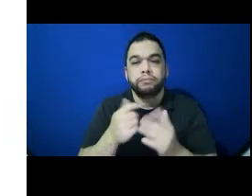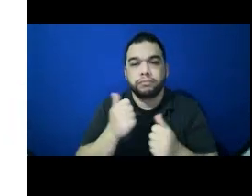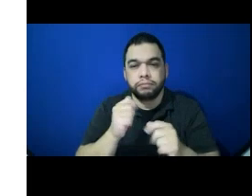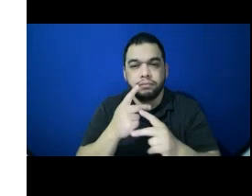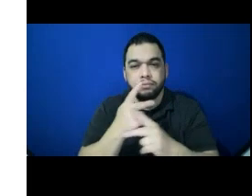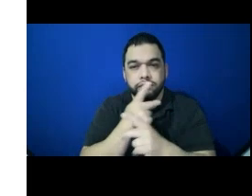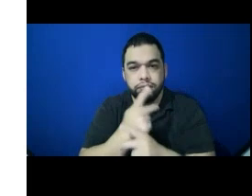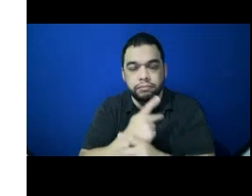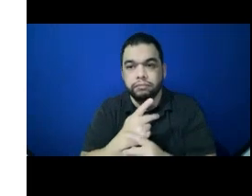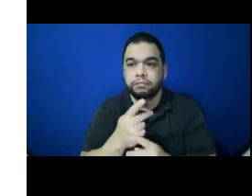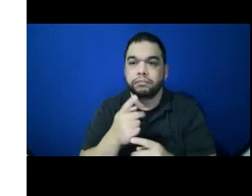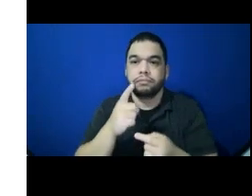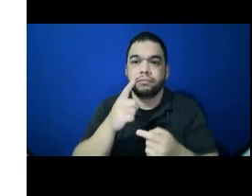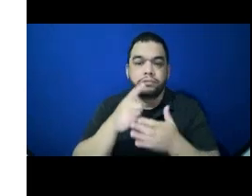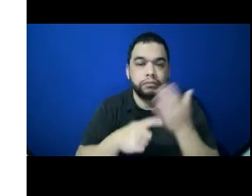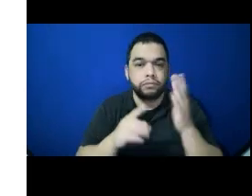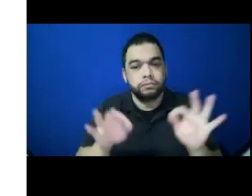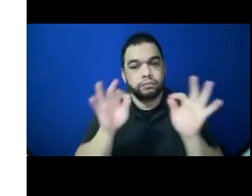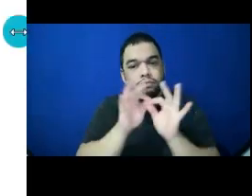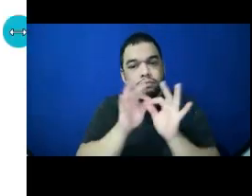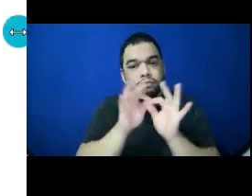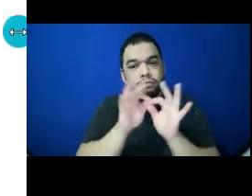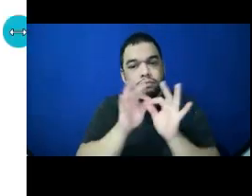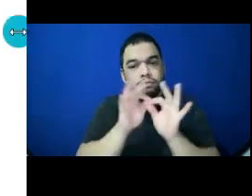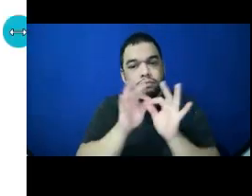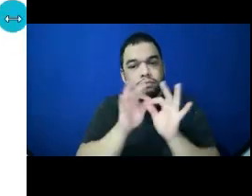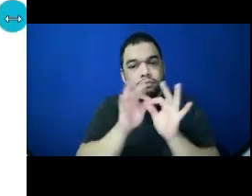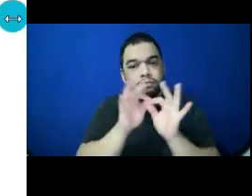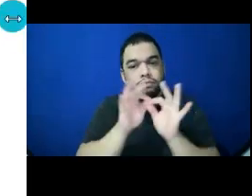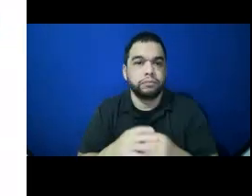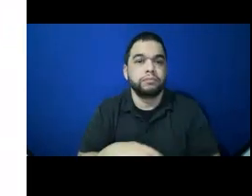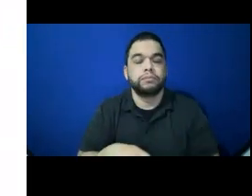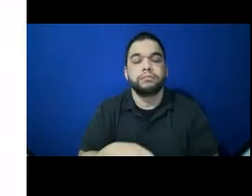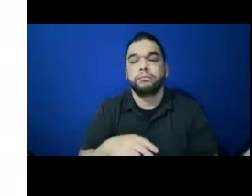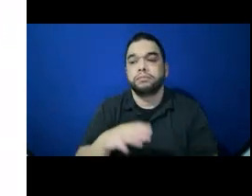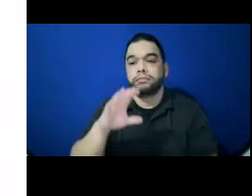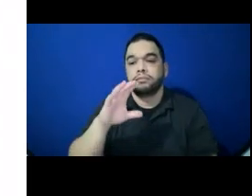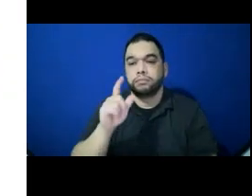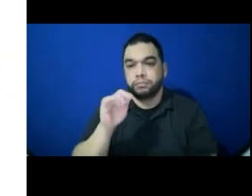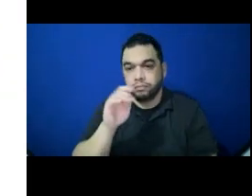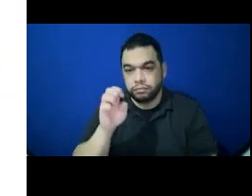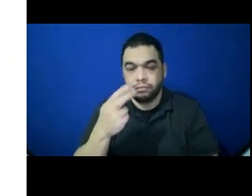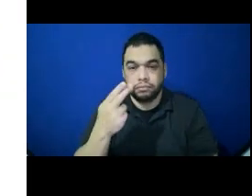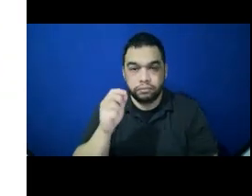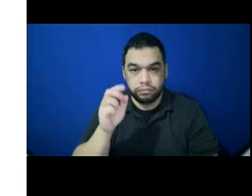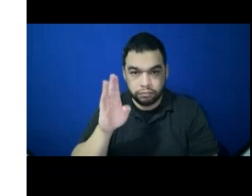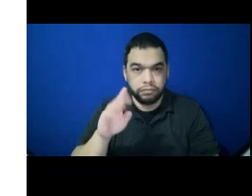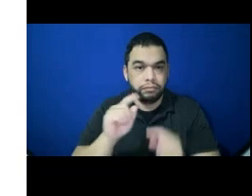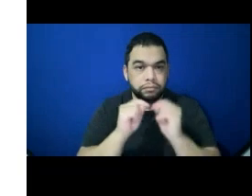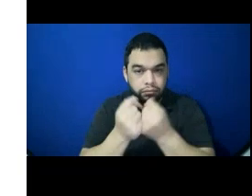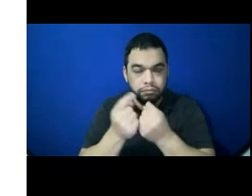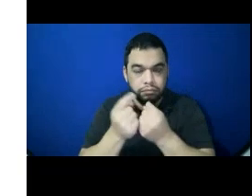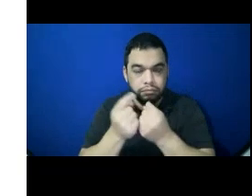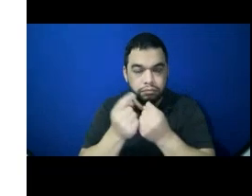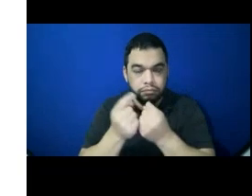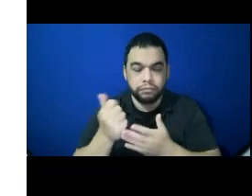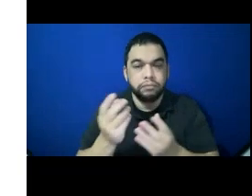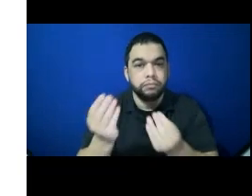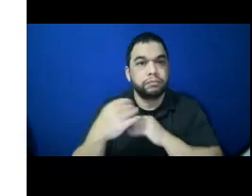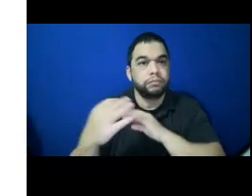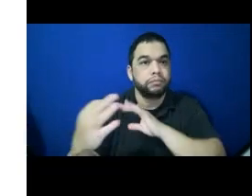Wanda. The Climate Hub team provided a lot of input in the writing, and I want to recognize Dr.